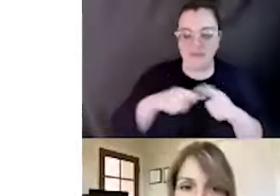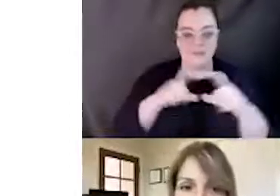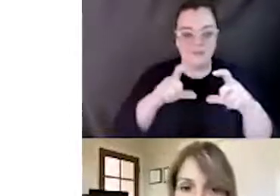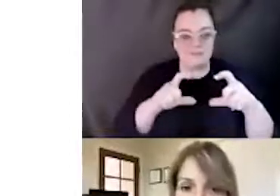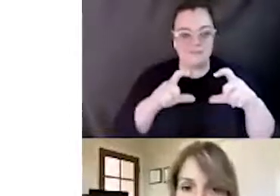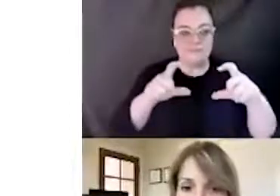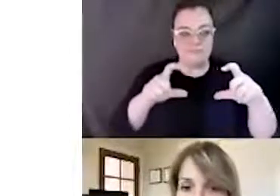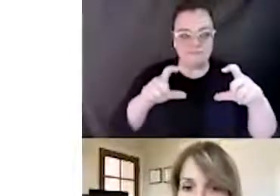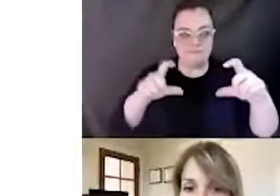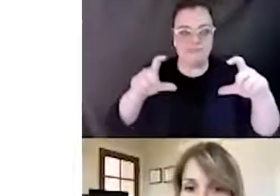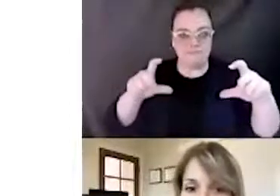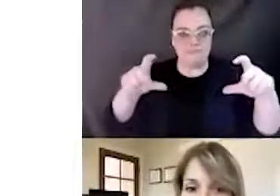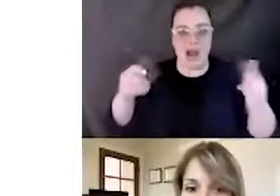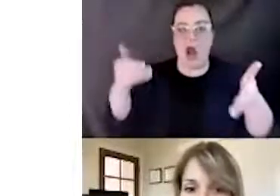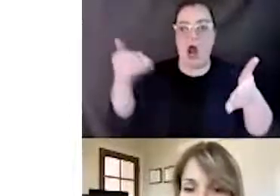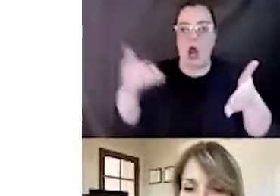LA.